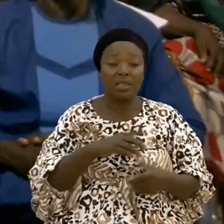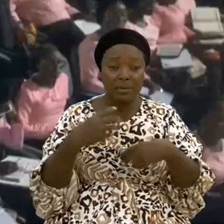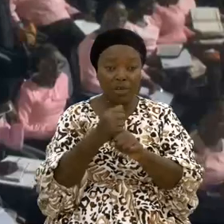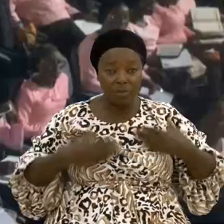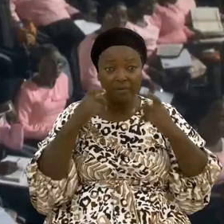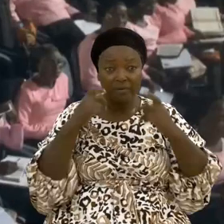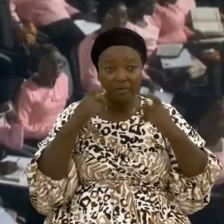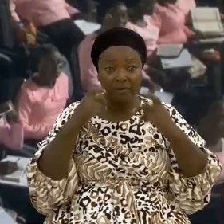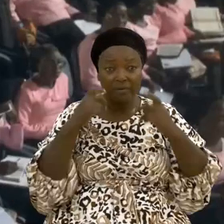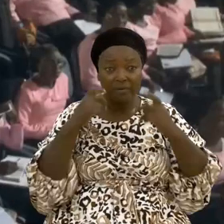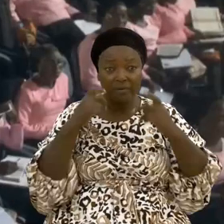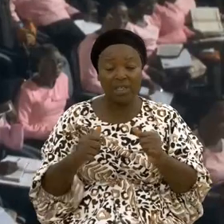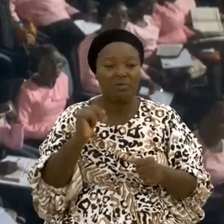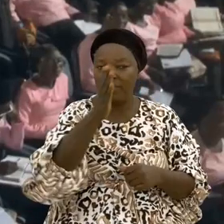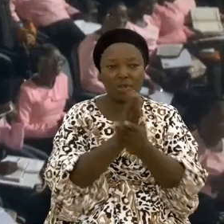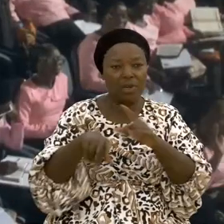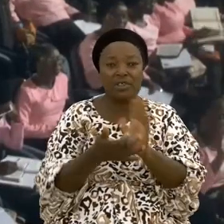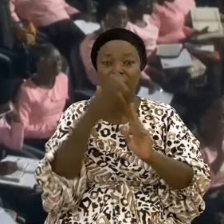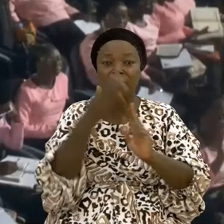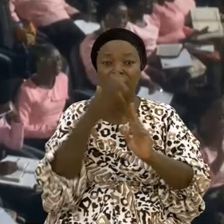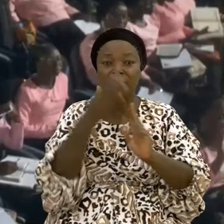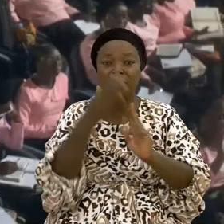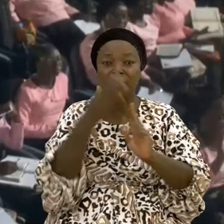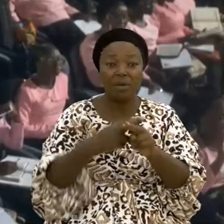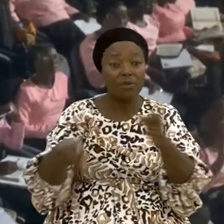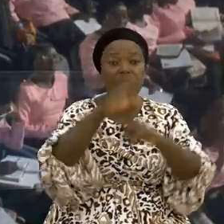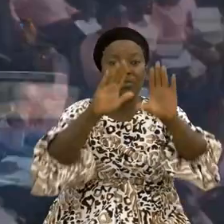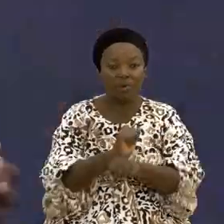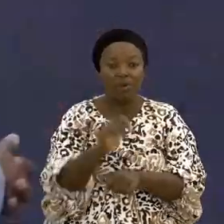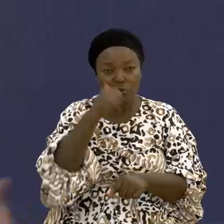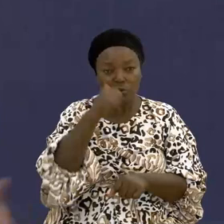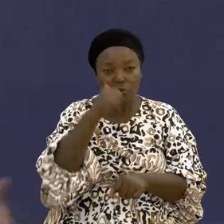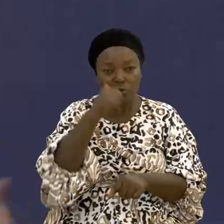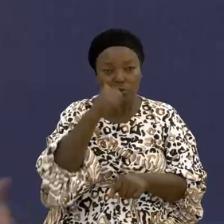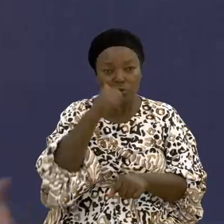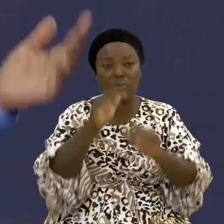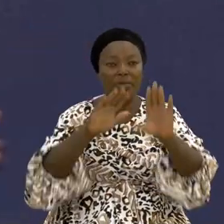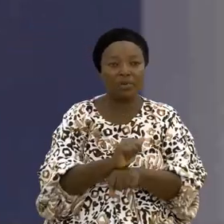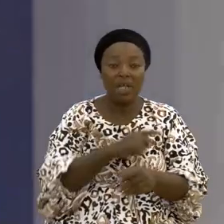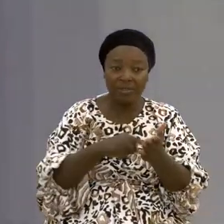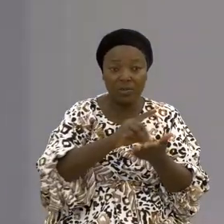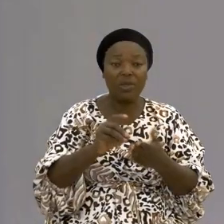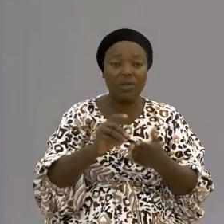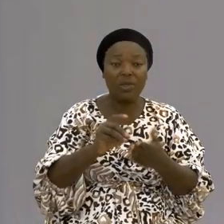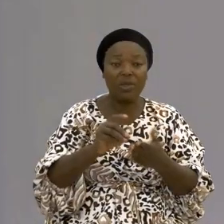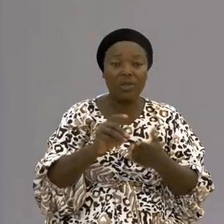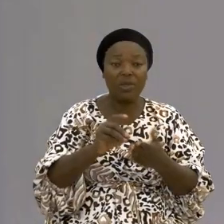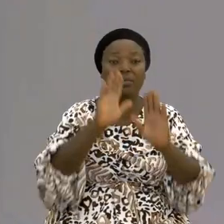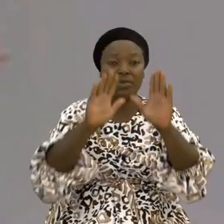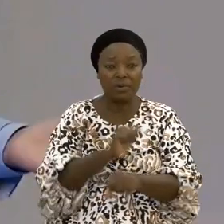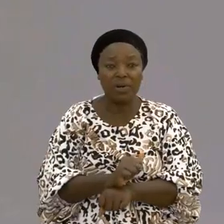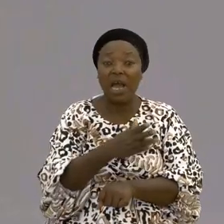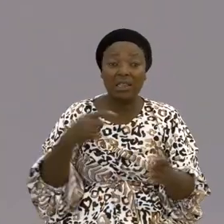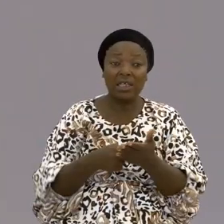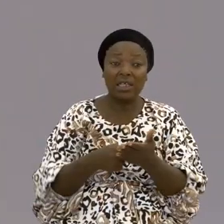in Jesus' name. Today, miracle. Tomorrow, miracle. This week, miracle.